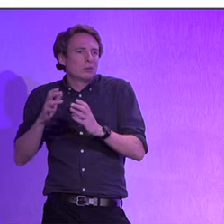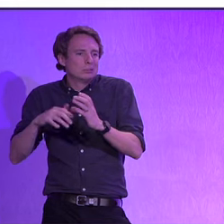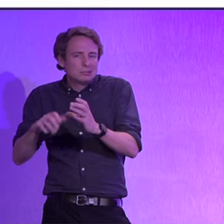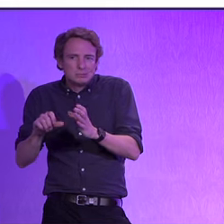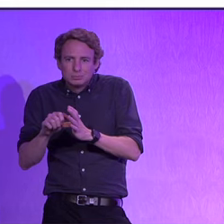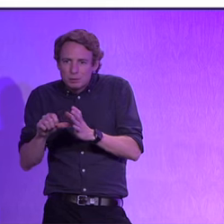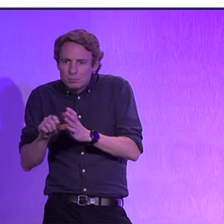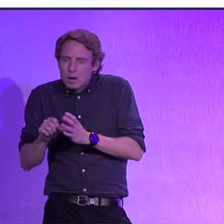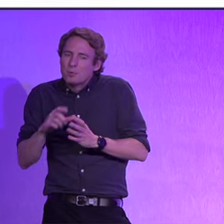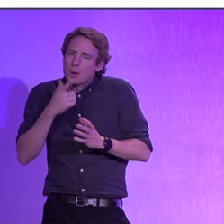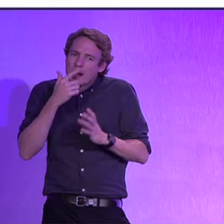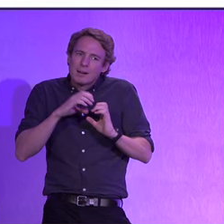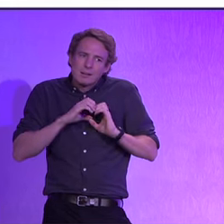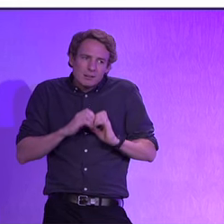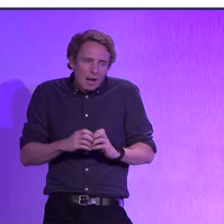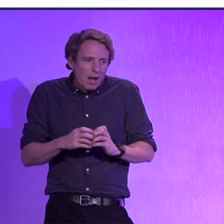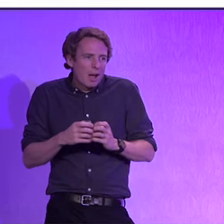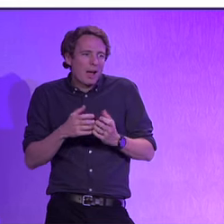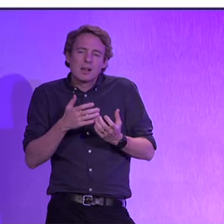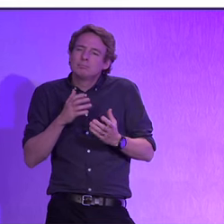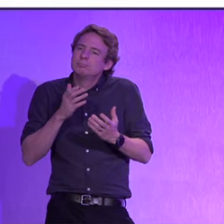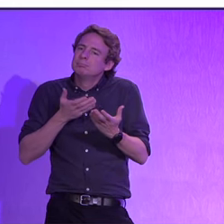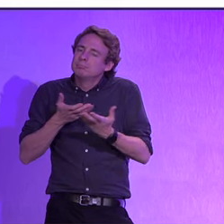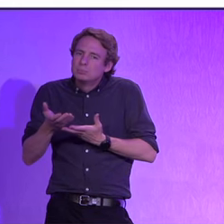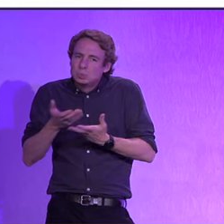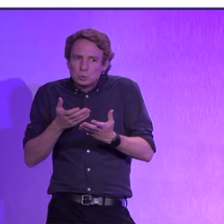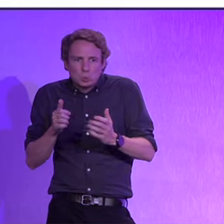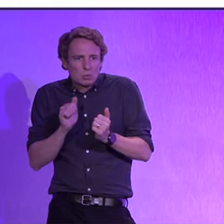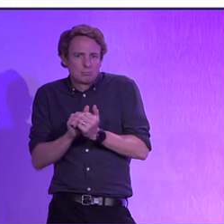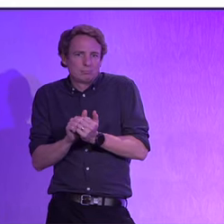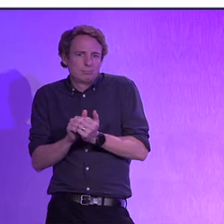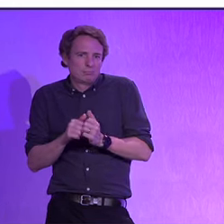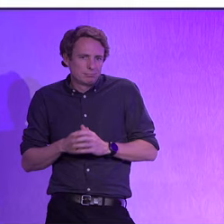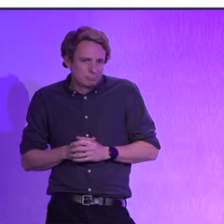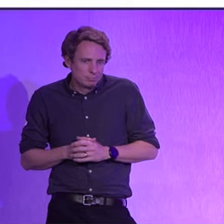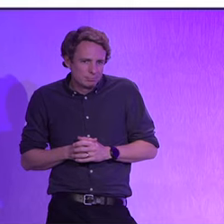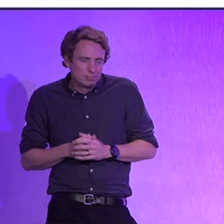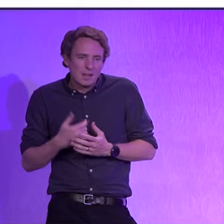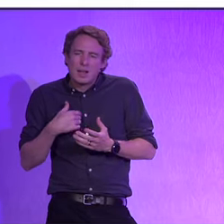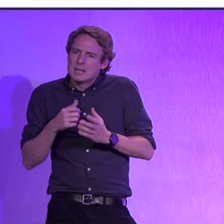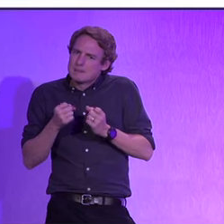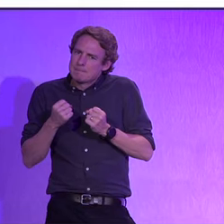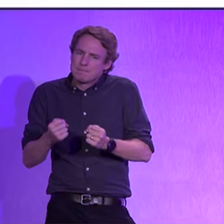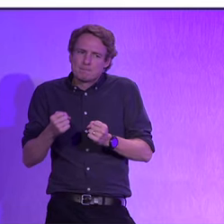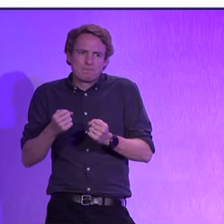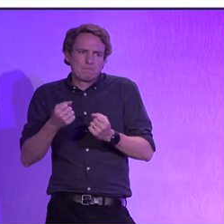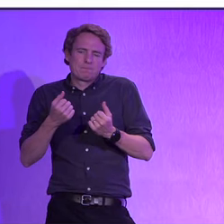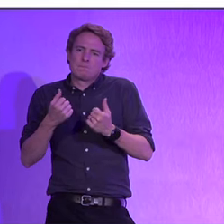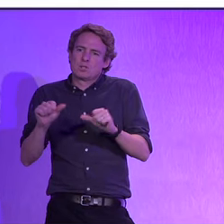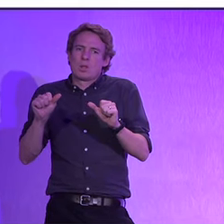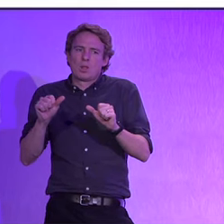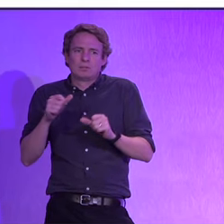endure without falter. Foster kindness and mutual succor, thus diminishing reliance upon thee. And with